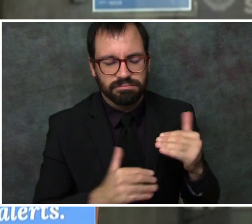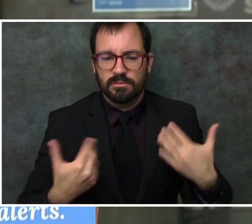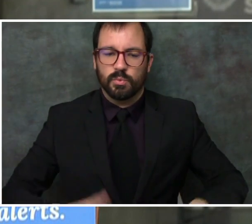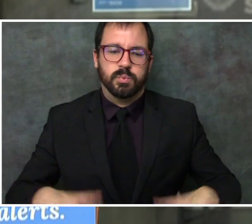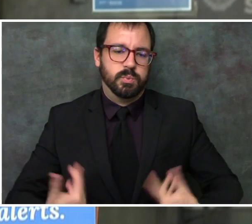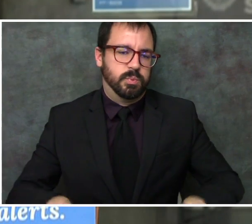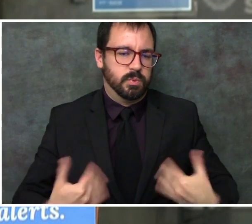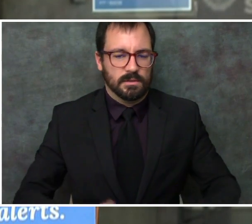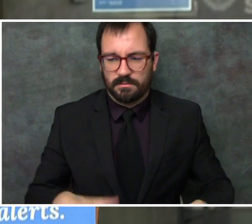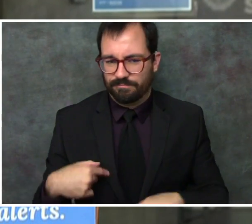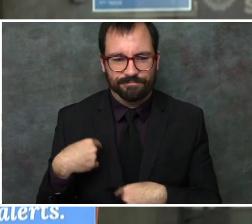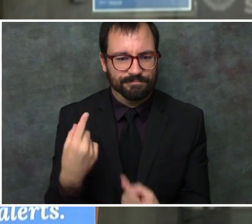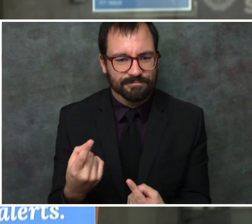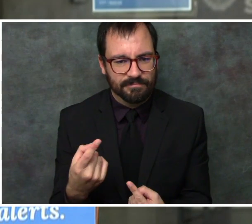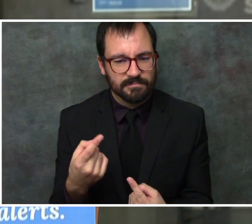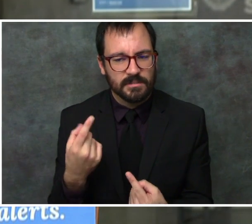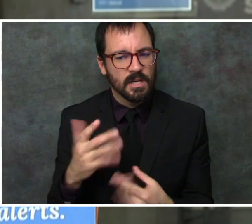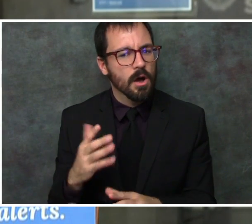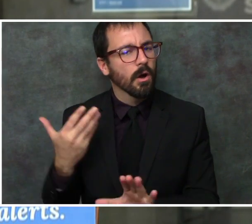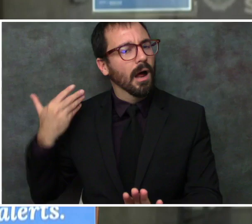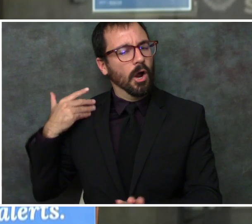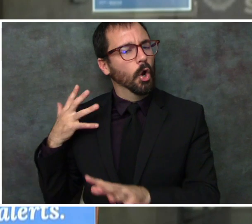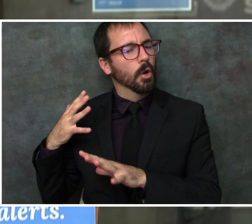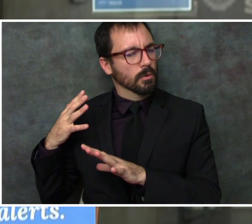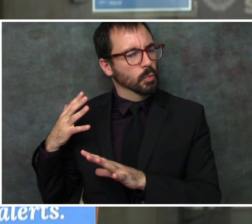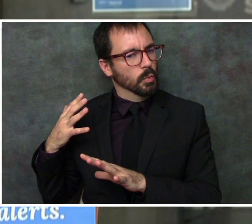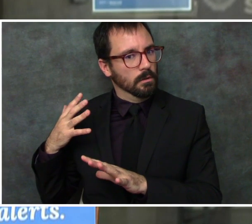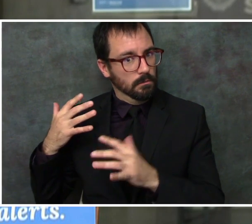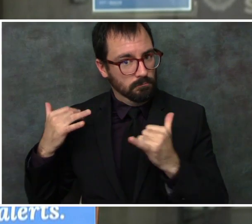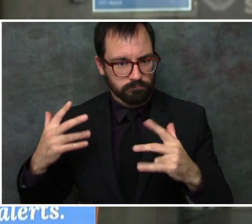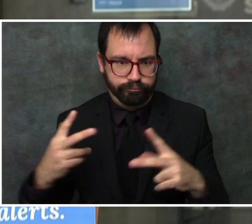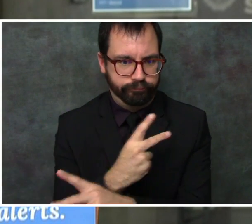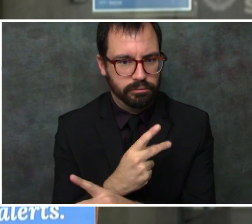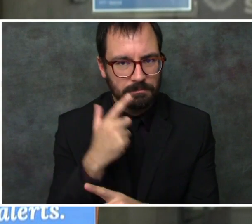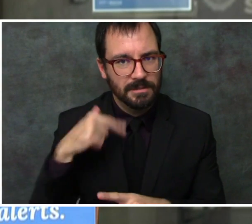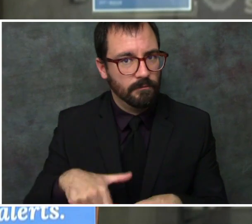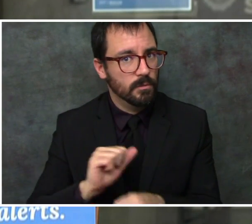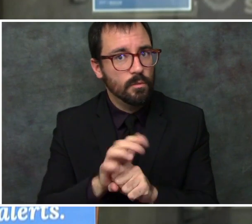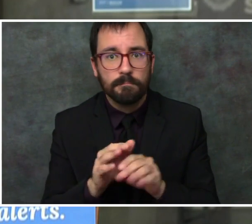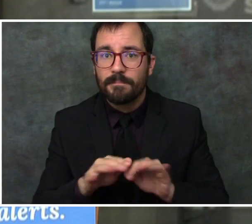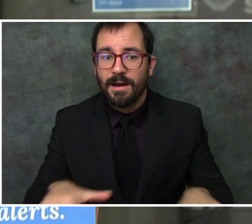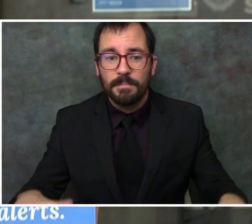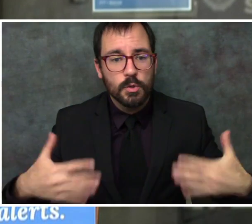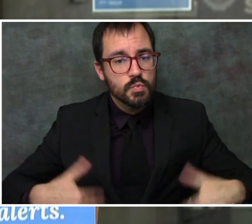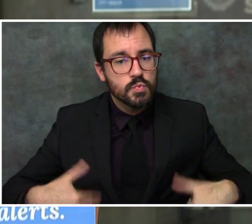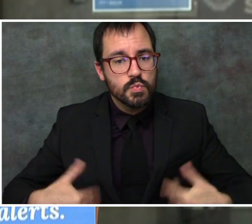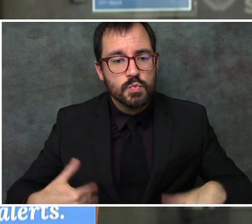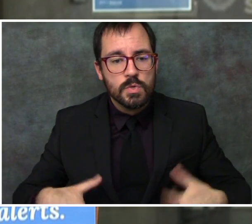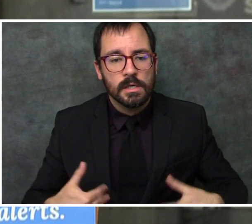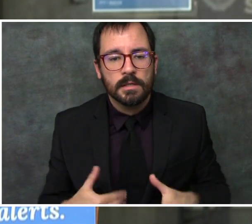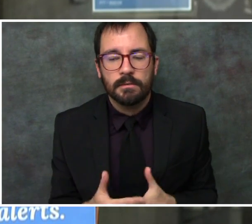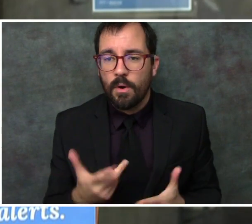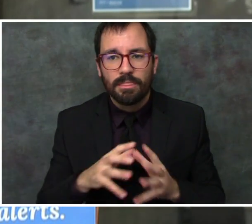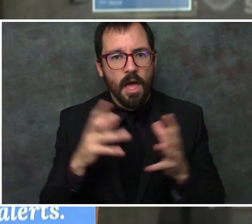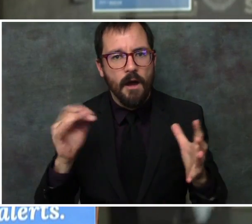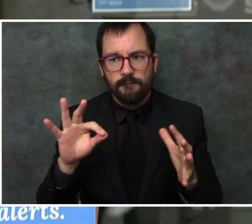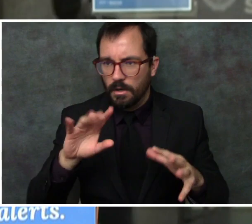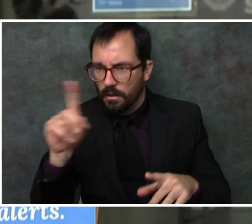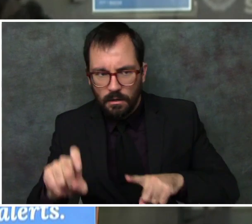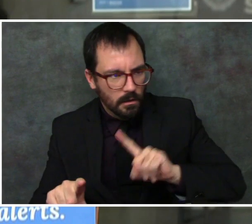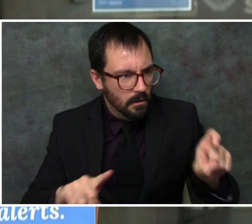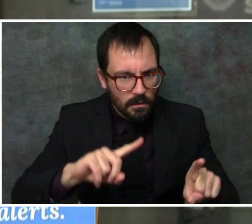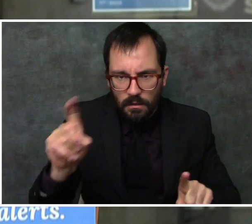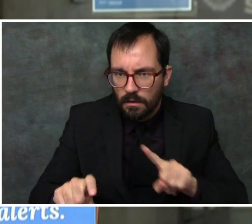that already we knew existed become exacerbated by this pandemic. During a time of